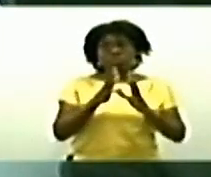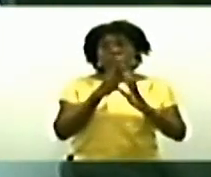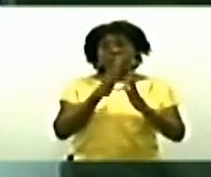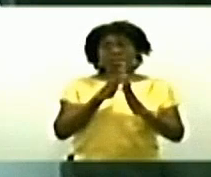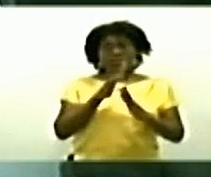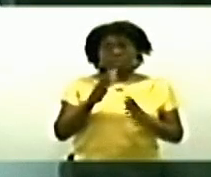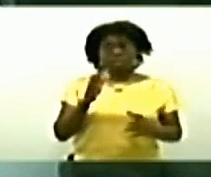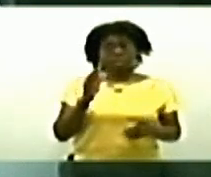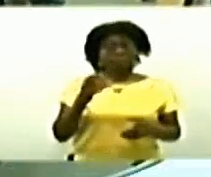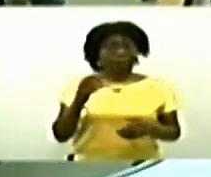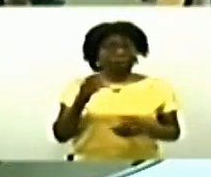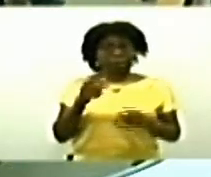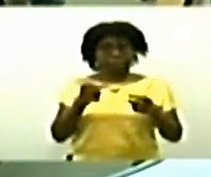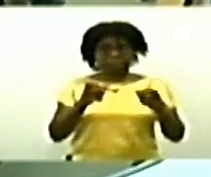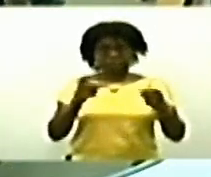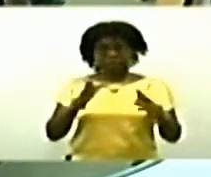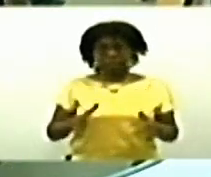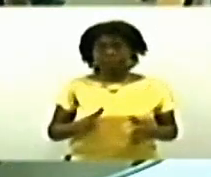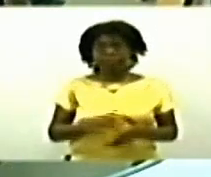President.